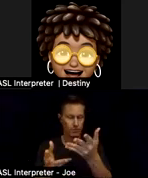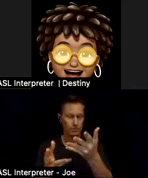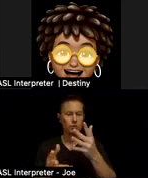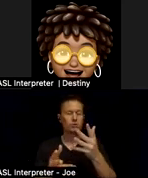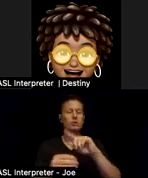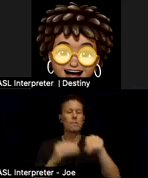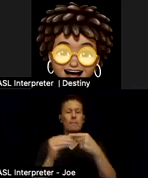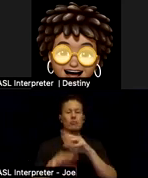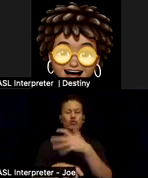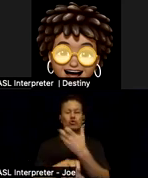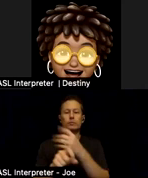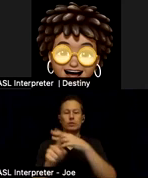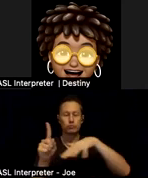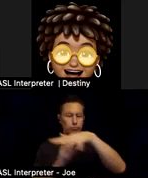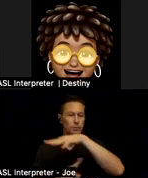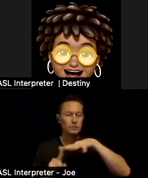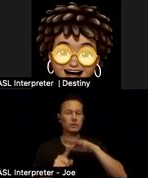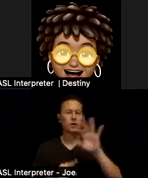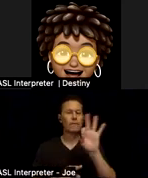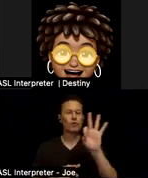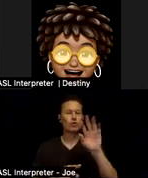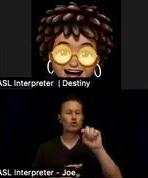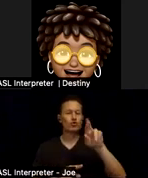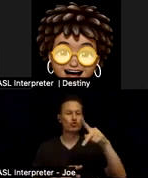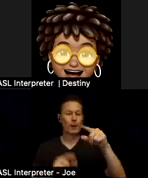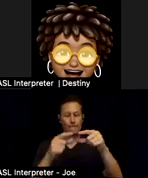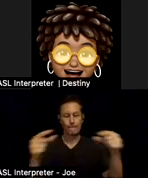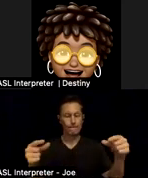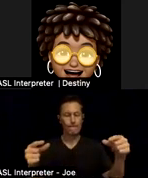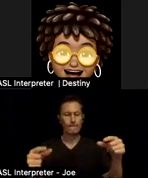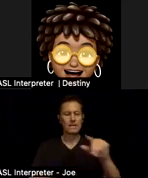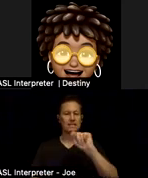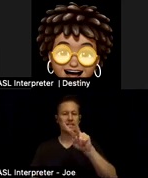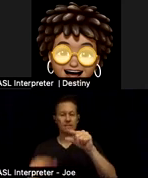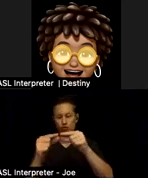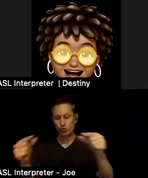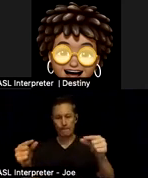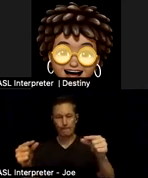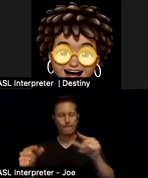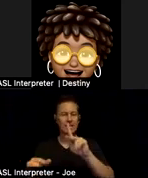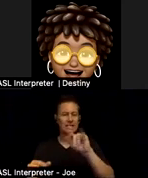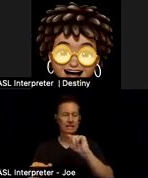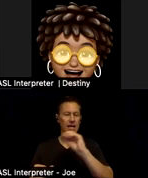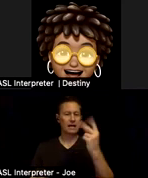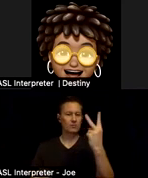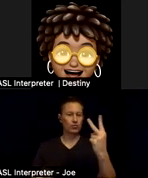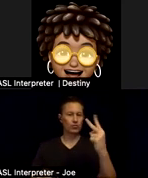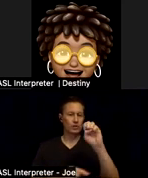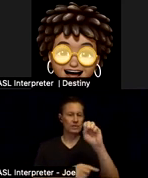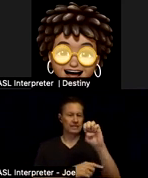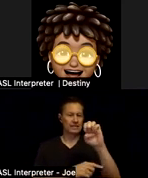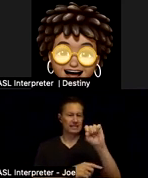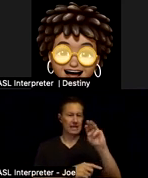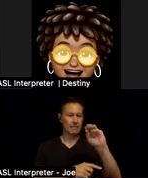space, include a furniture strap kit, a TV strap kit, and two of the seismo latches. And